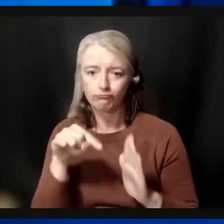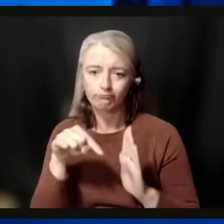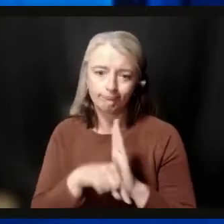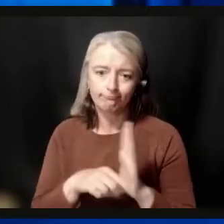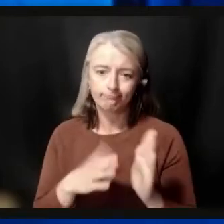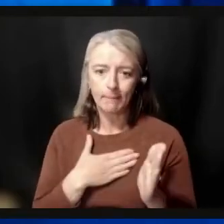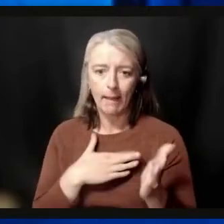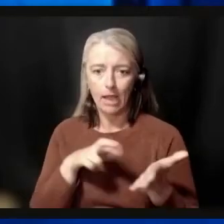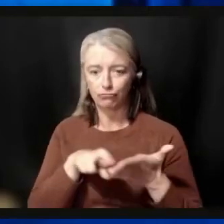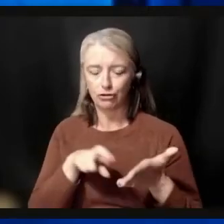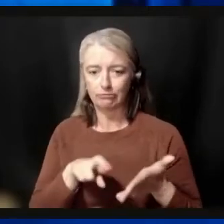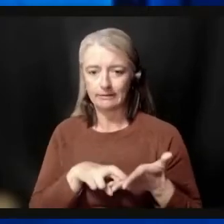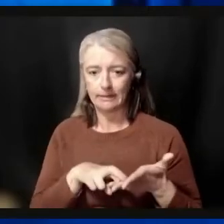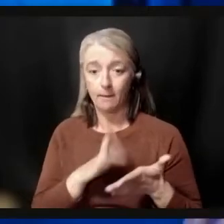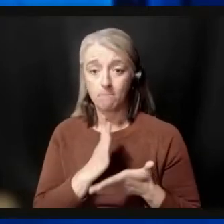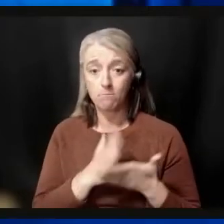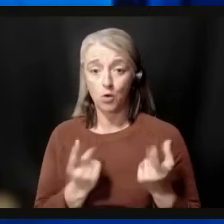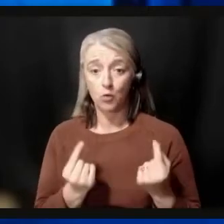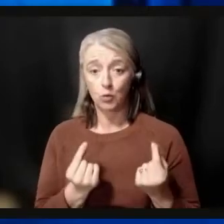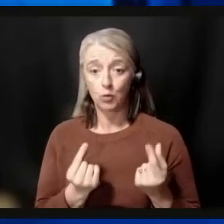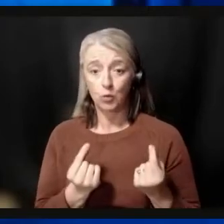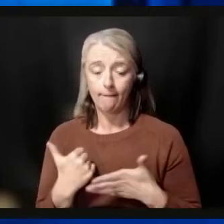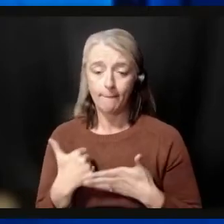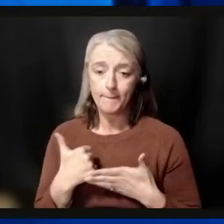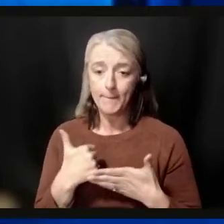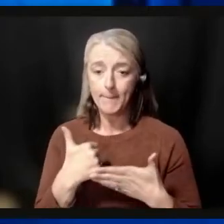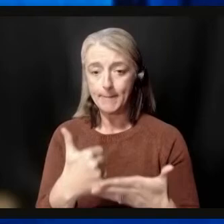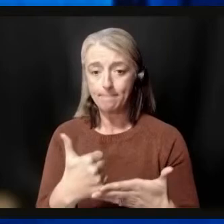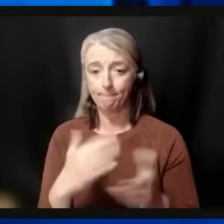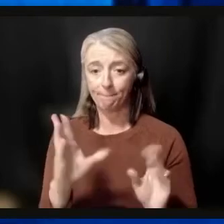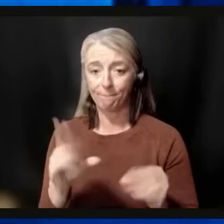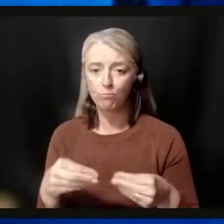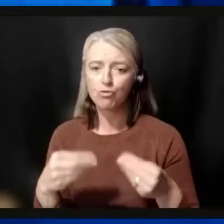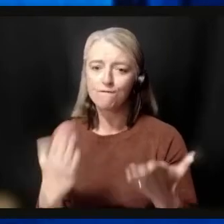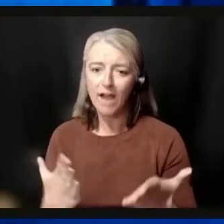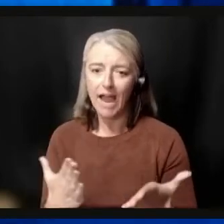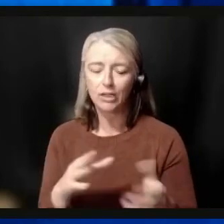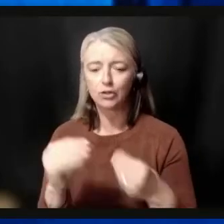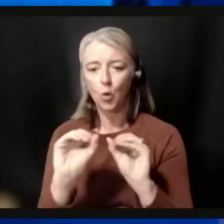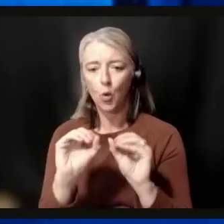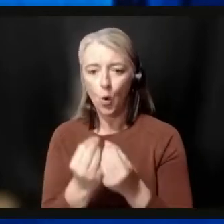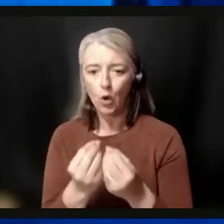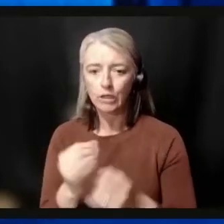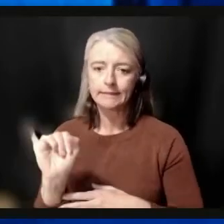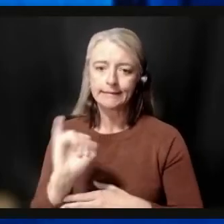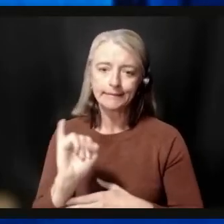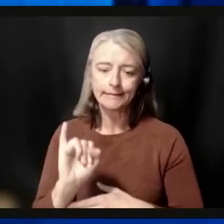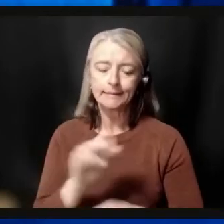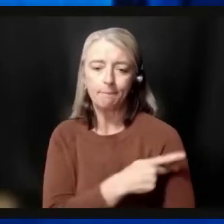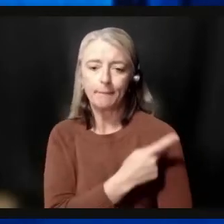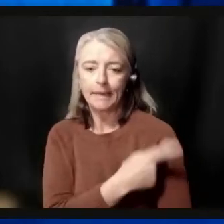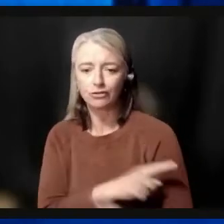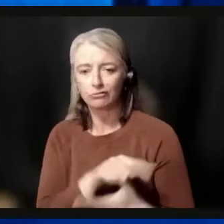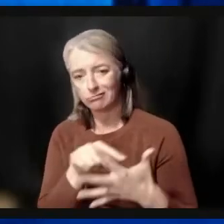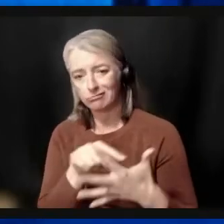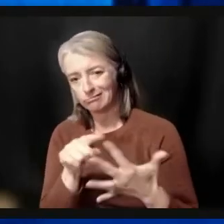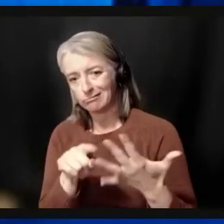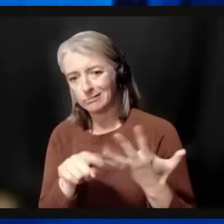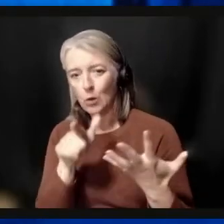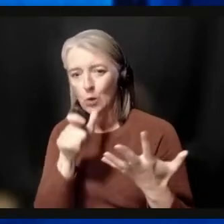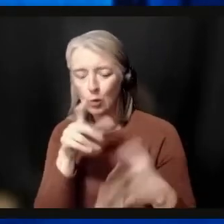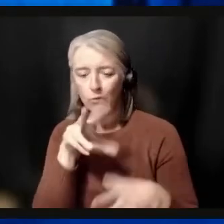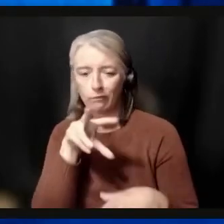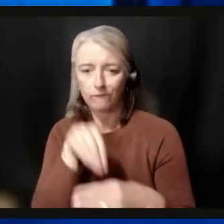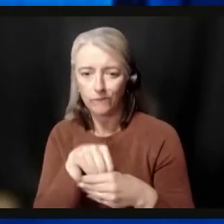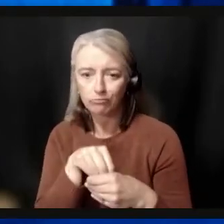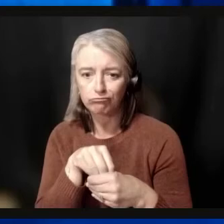of what we need to do then is help providers, organizations, insurance companies, patients, everyone who's a stakeholder really understand